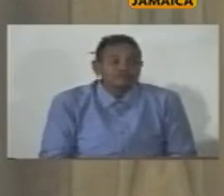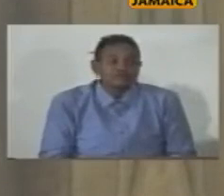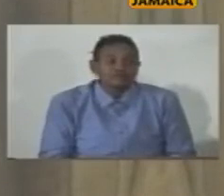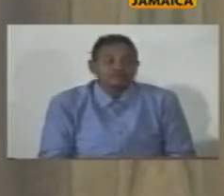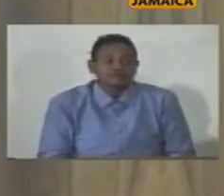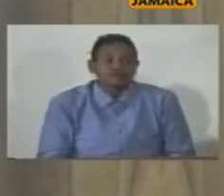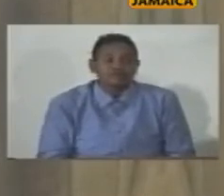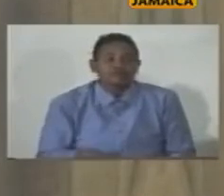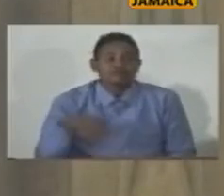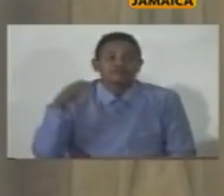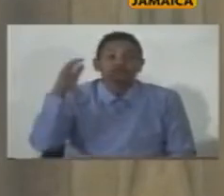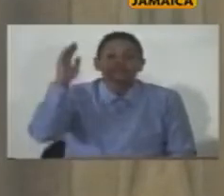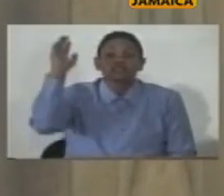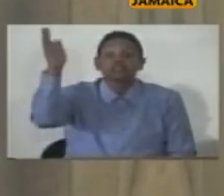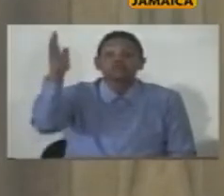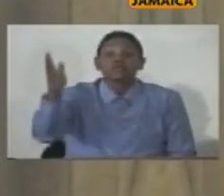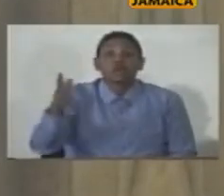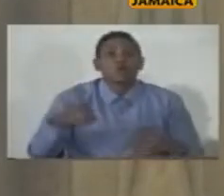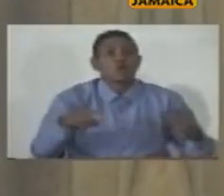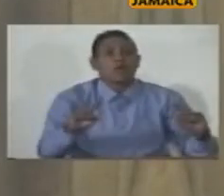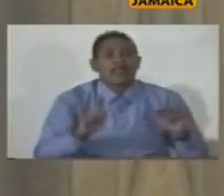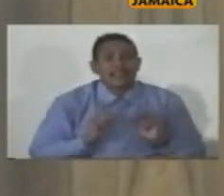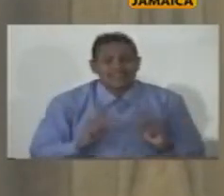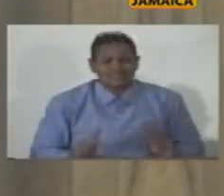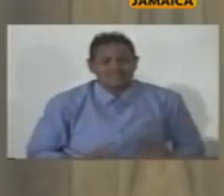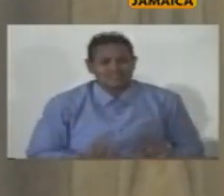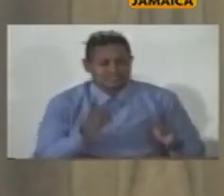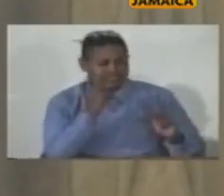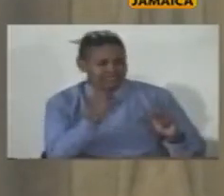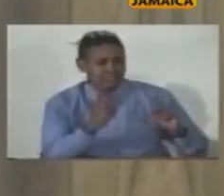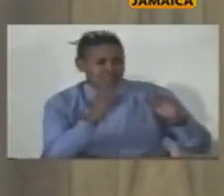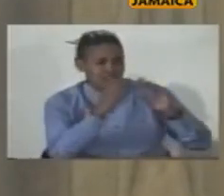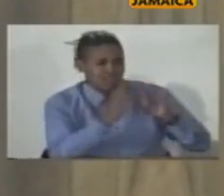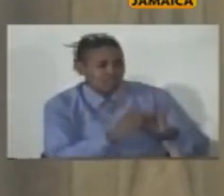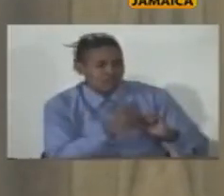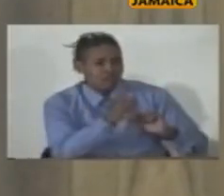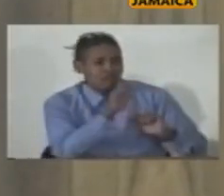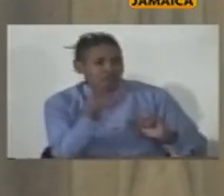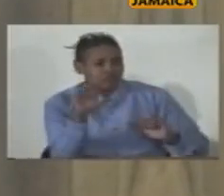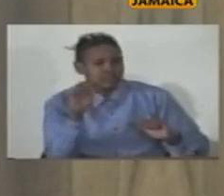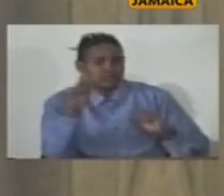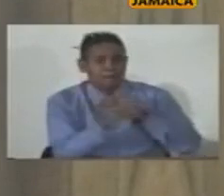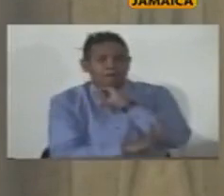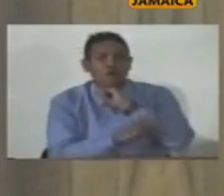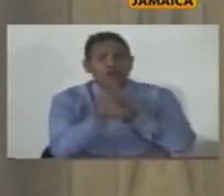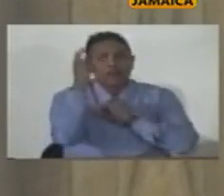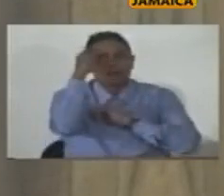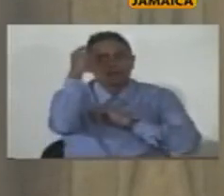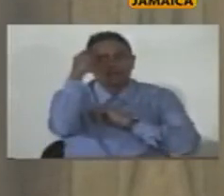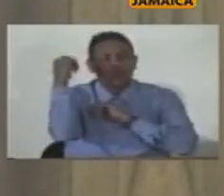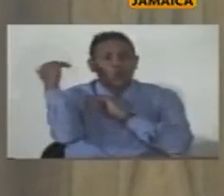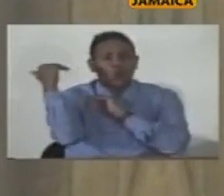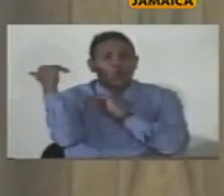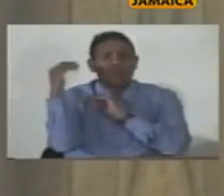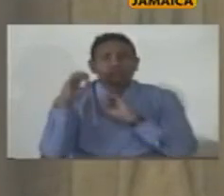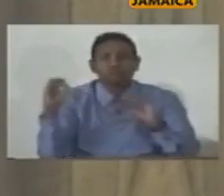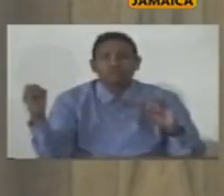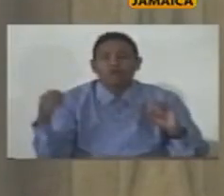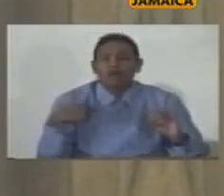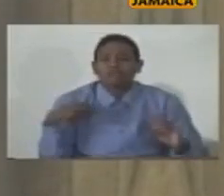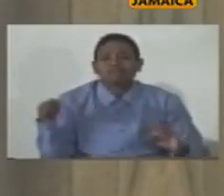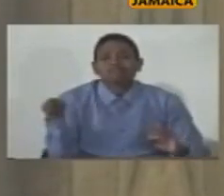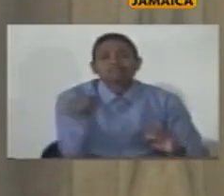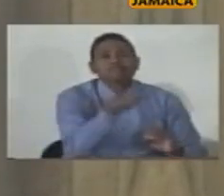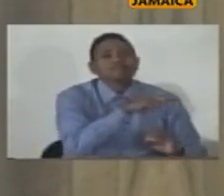Mr. Speaker, while the physical decline is frightening, the mental hopelessness was my greatest